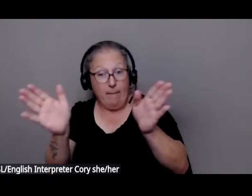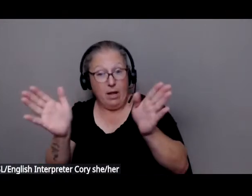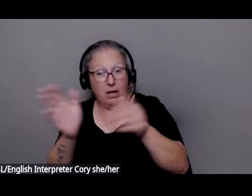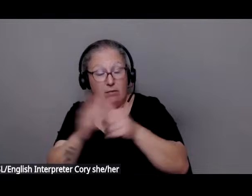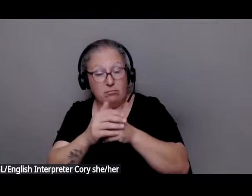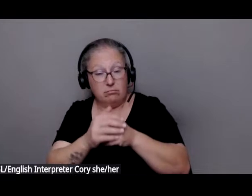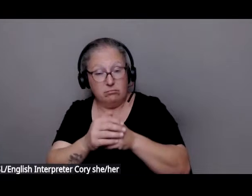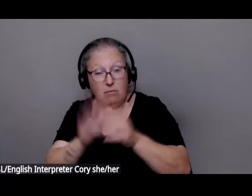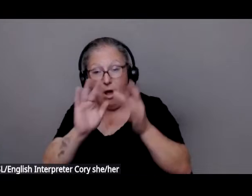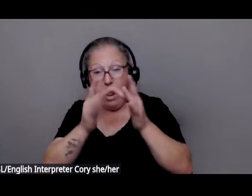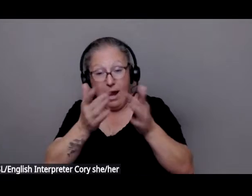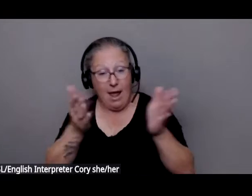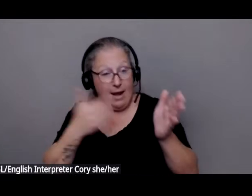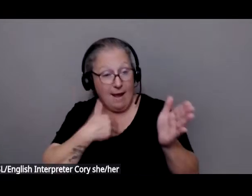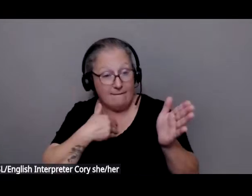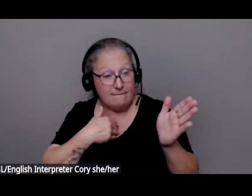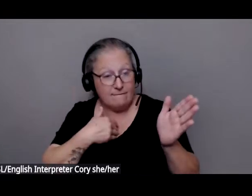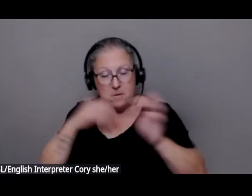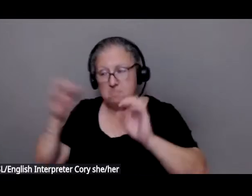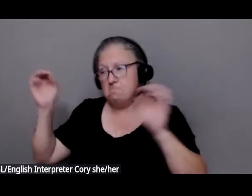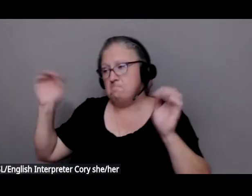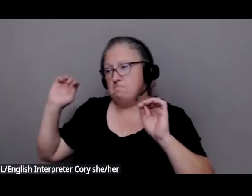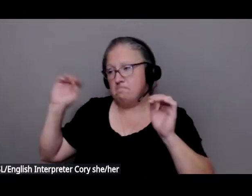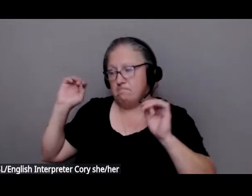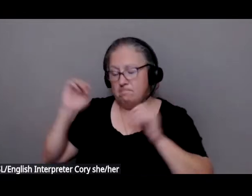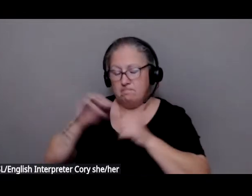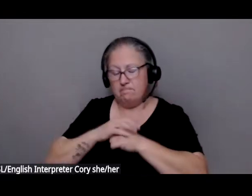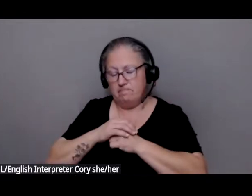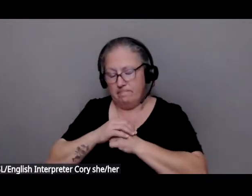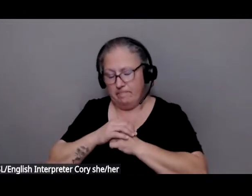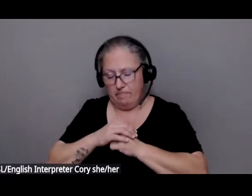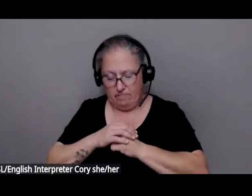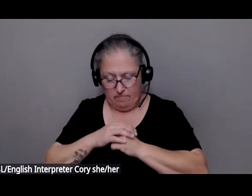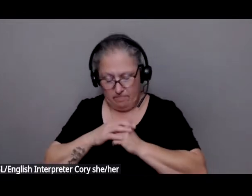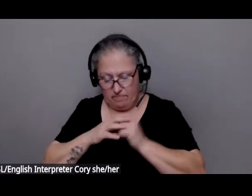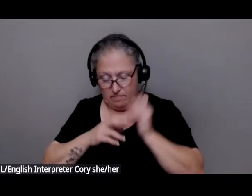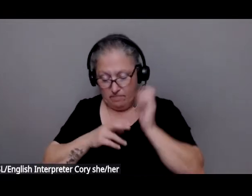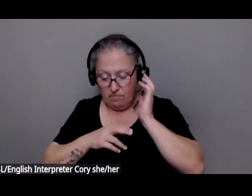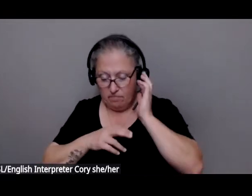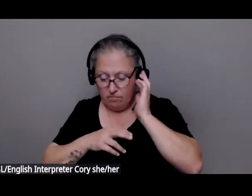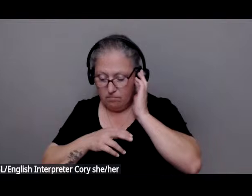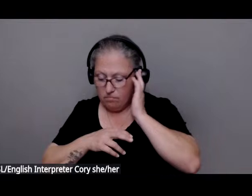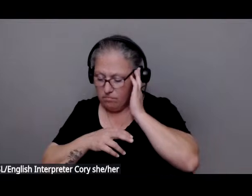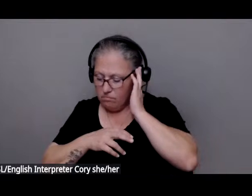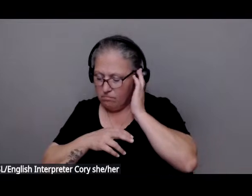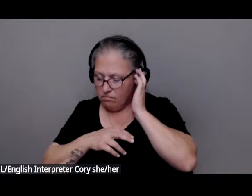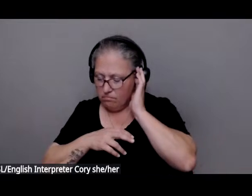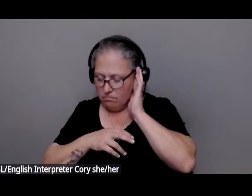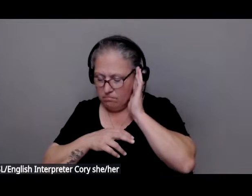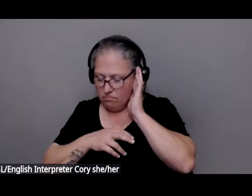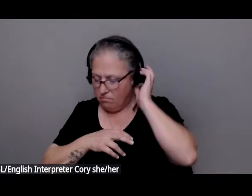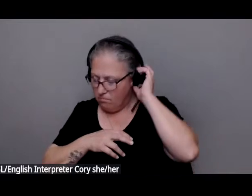Any online comments? There are none. Okay, we'll close the public hearing.